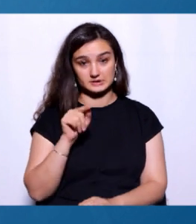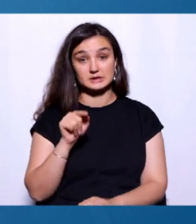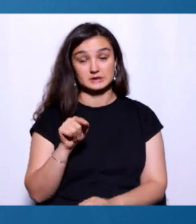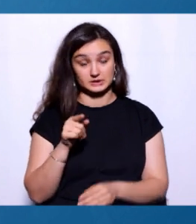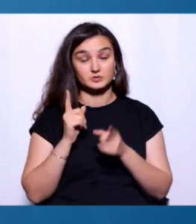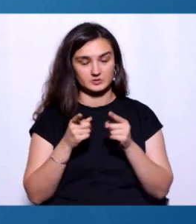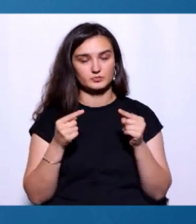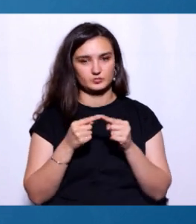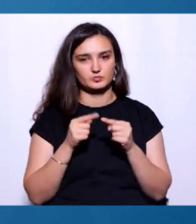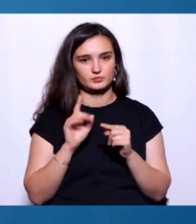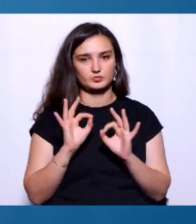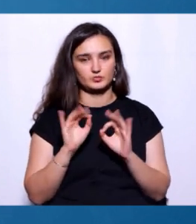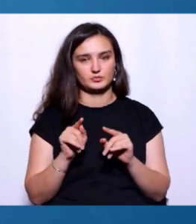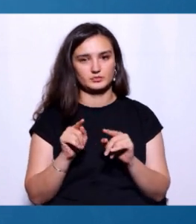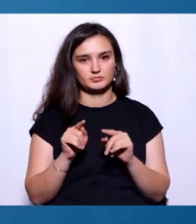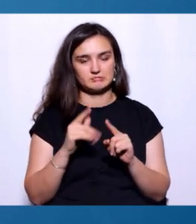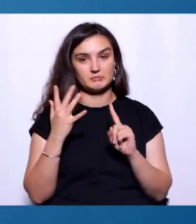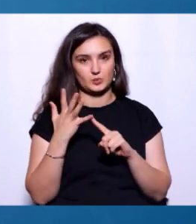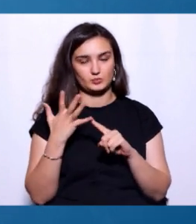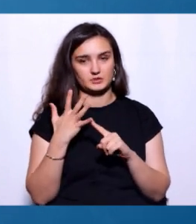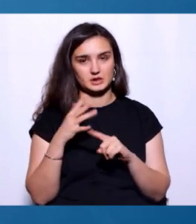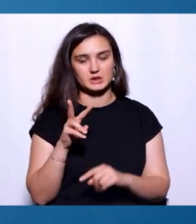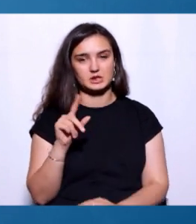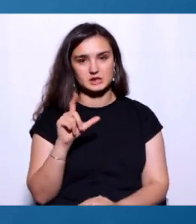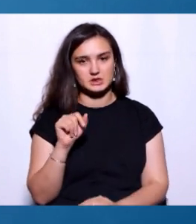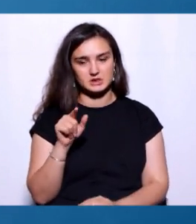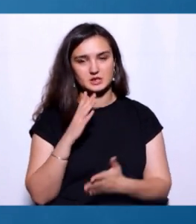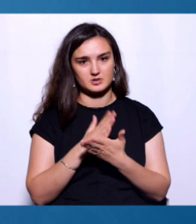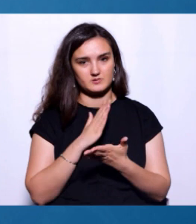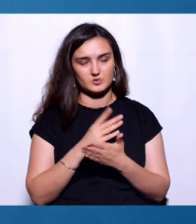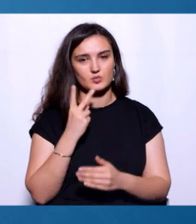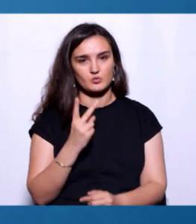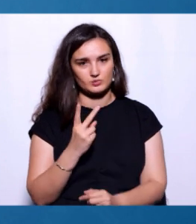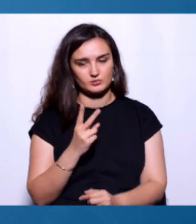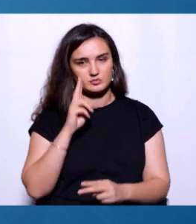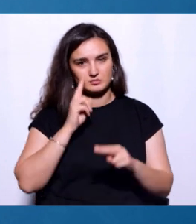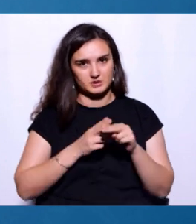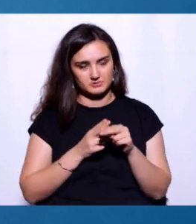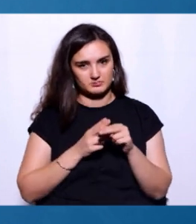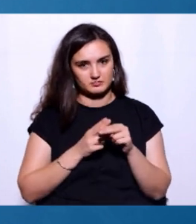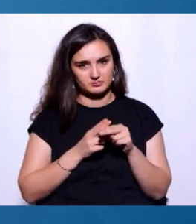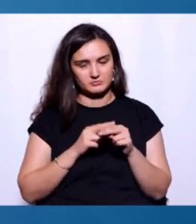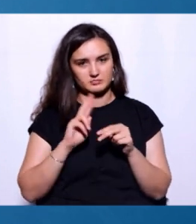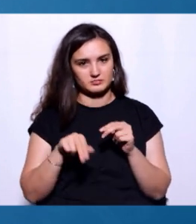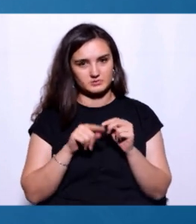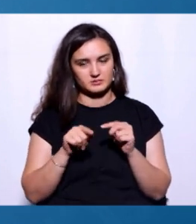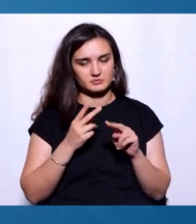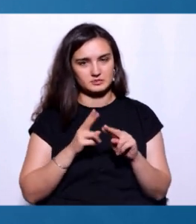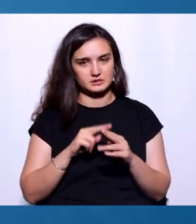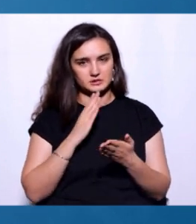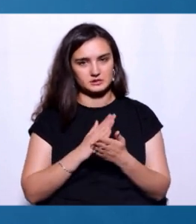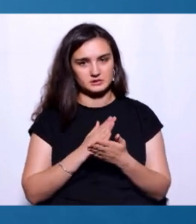is true. Yes. Fifth one, Lisa has two brothers. And that